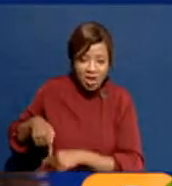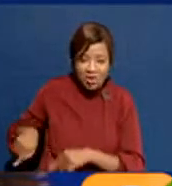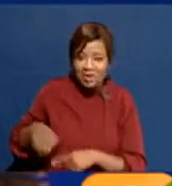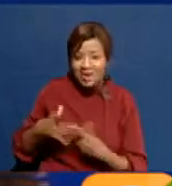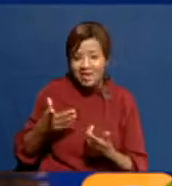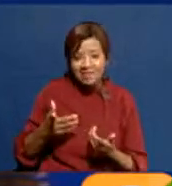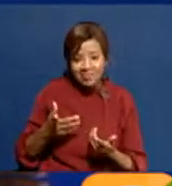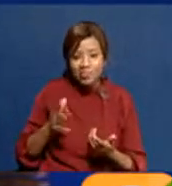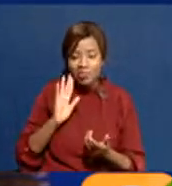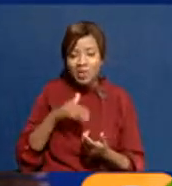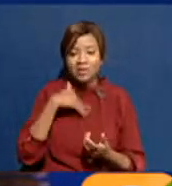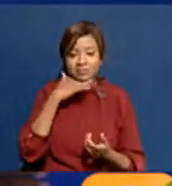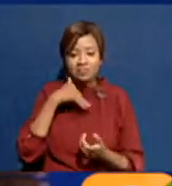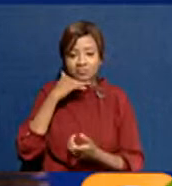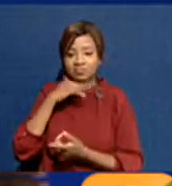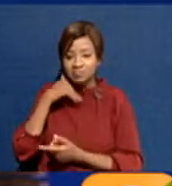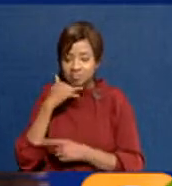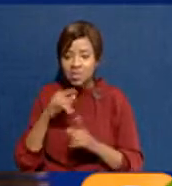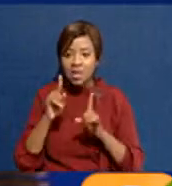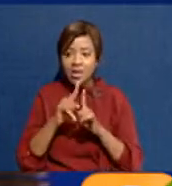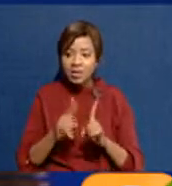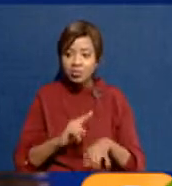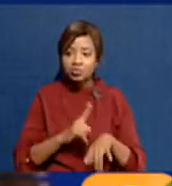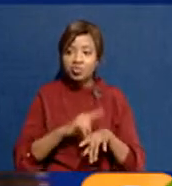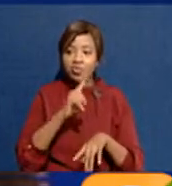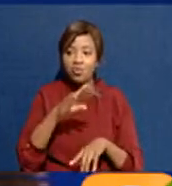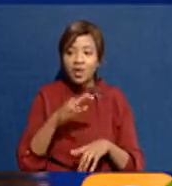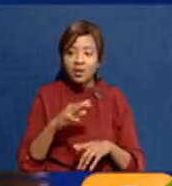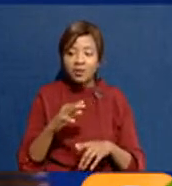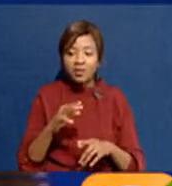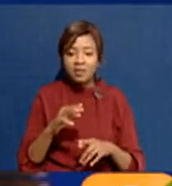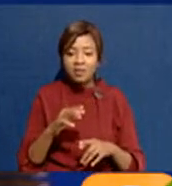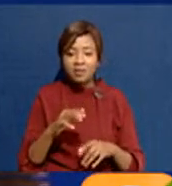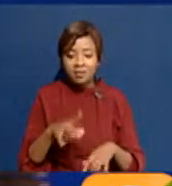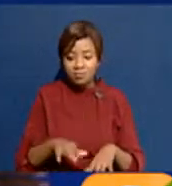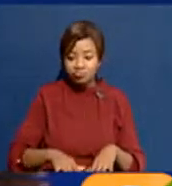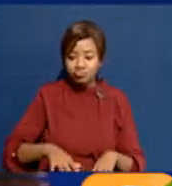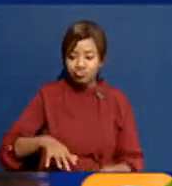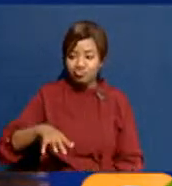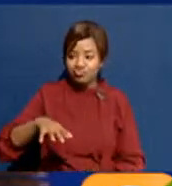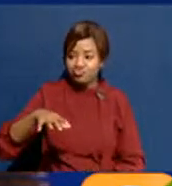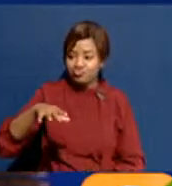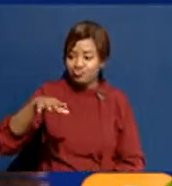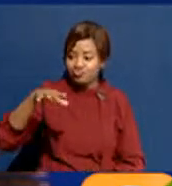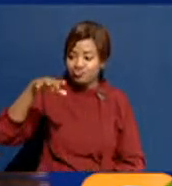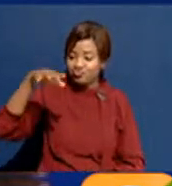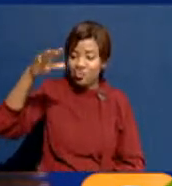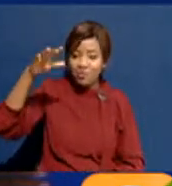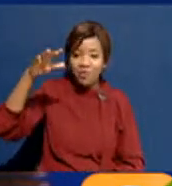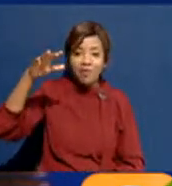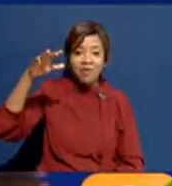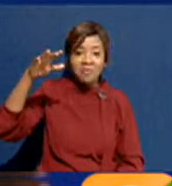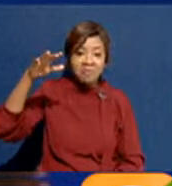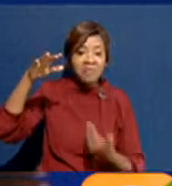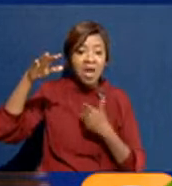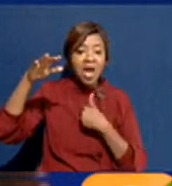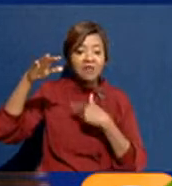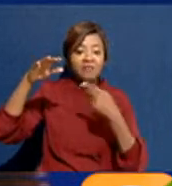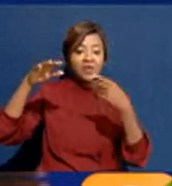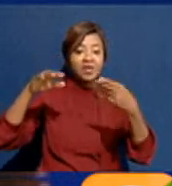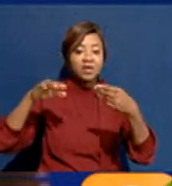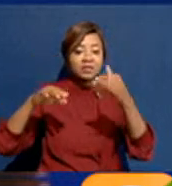preventable. And then further upstream, when they come a little bit, they grow a little bit older. Remember, we also have an HIV, you